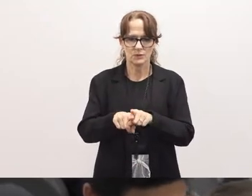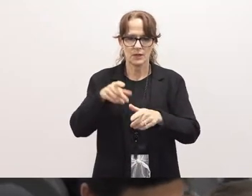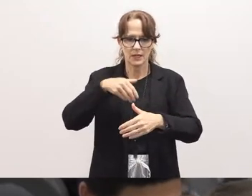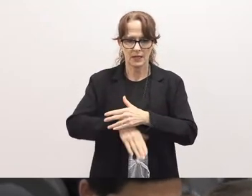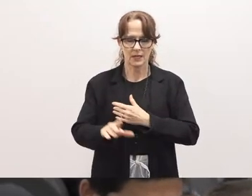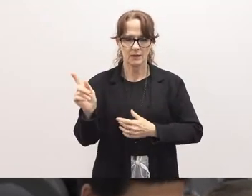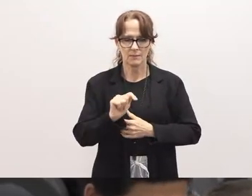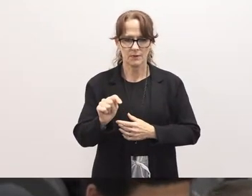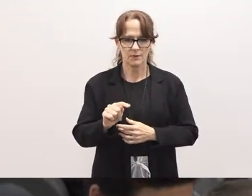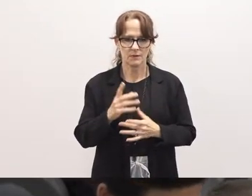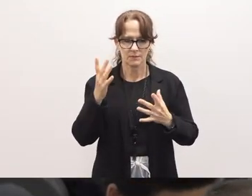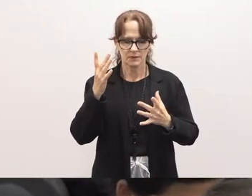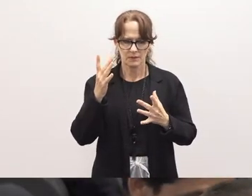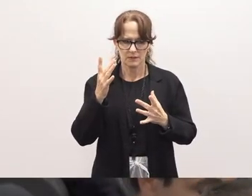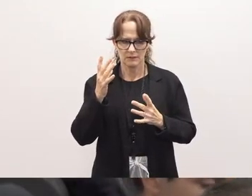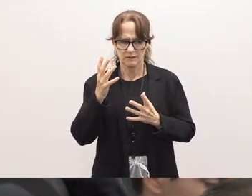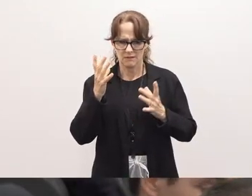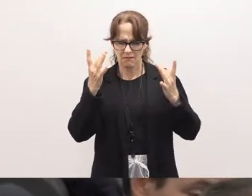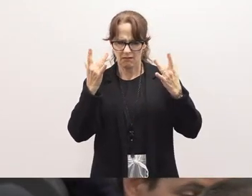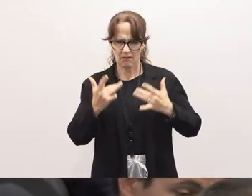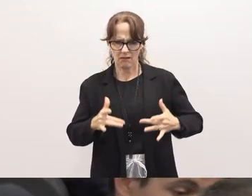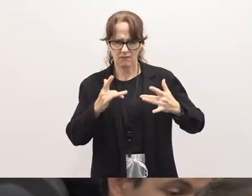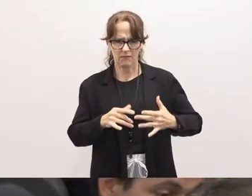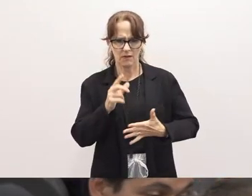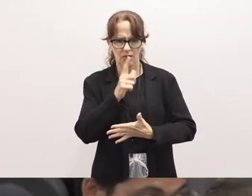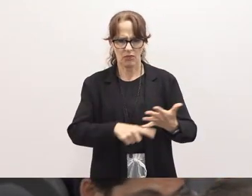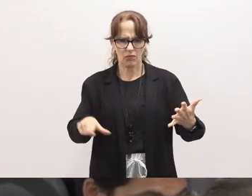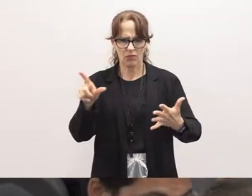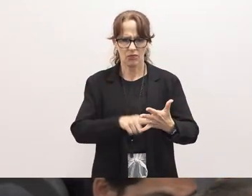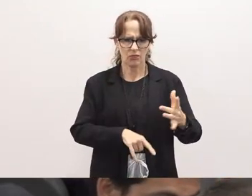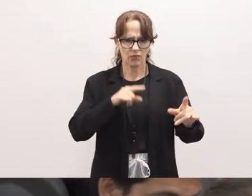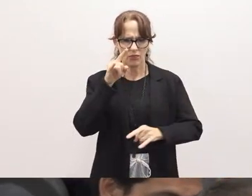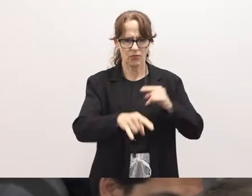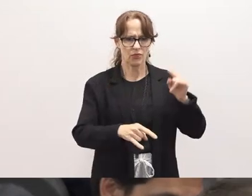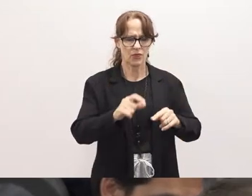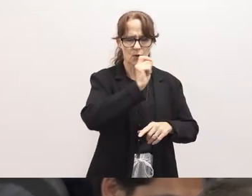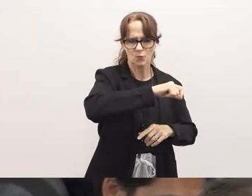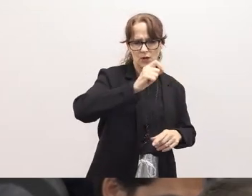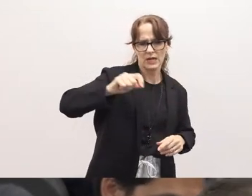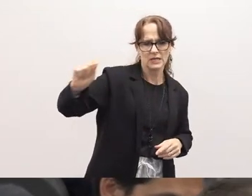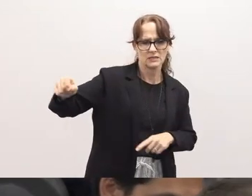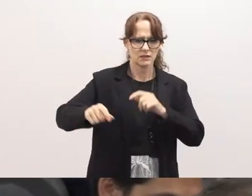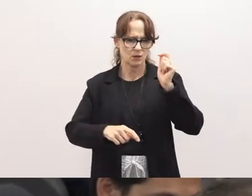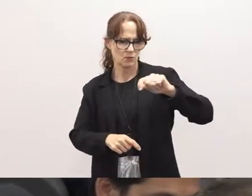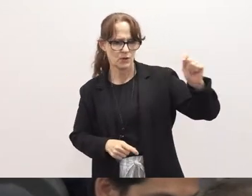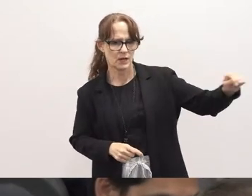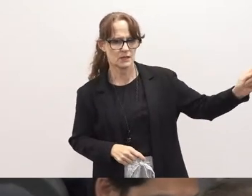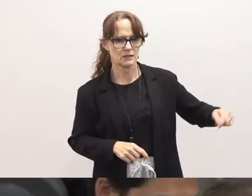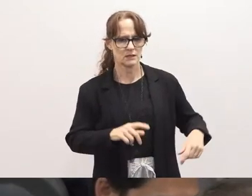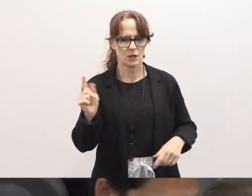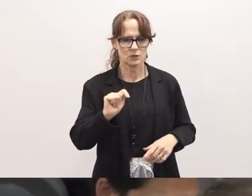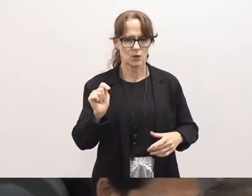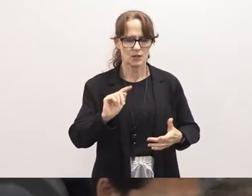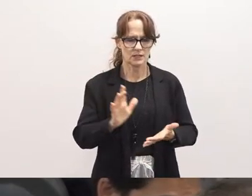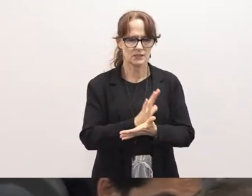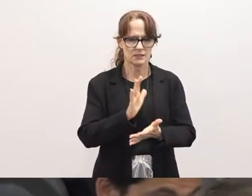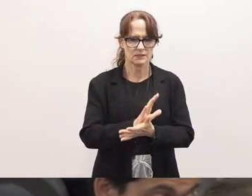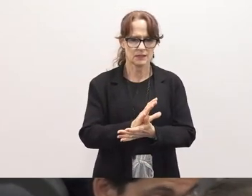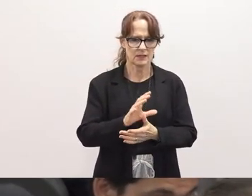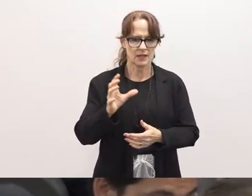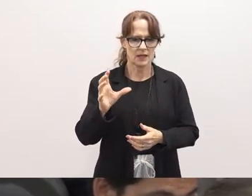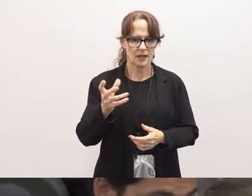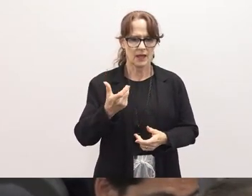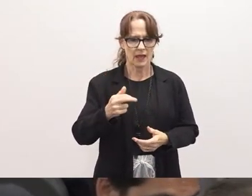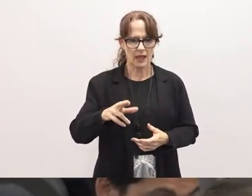can be a degrading experience where I face racial slurs and jeers written on the walls of the stalls. Toilet seats and handles frequently